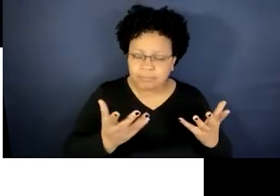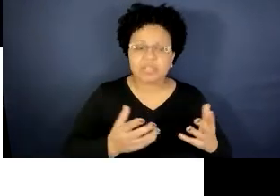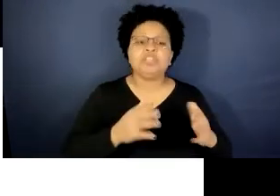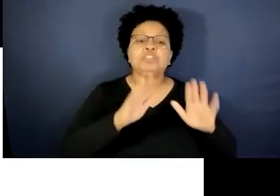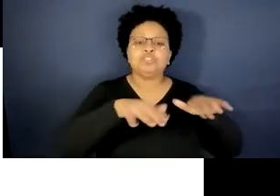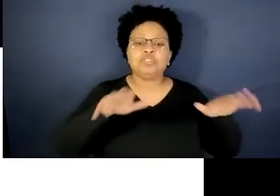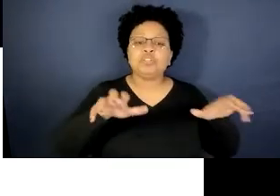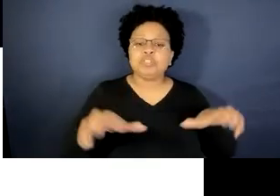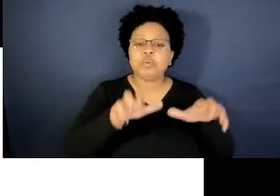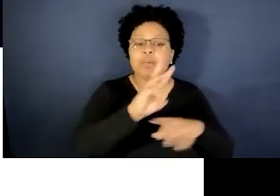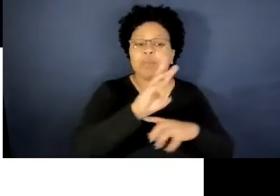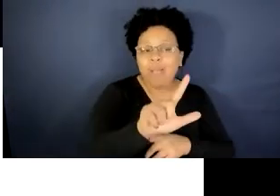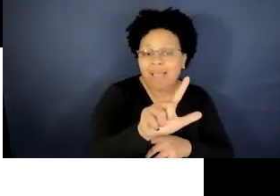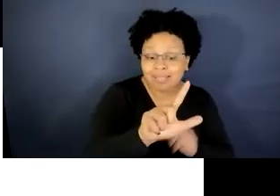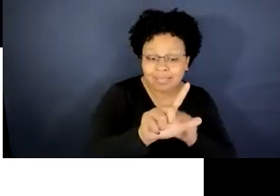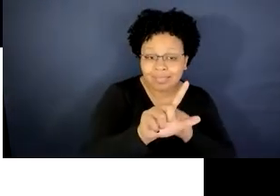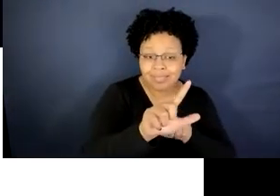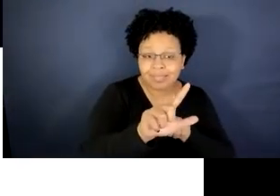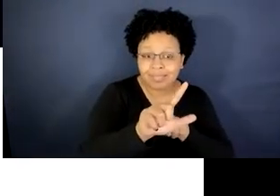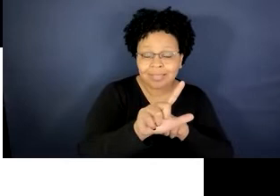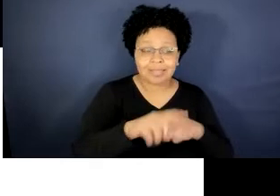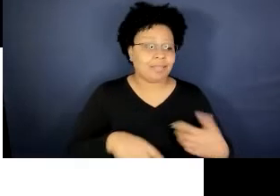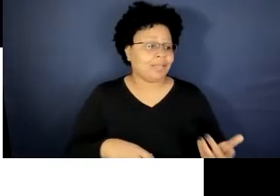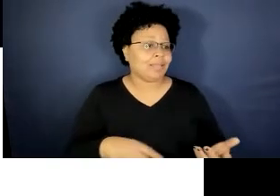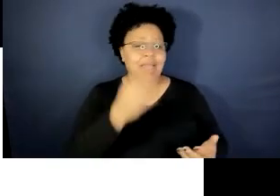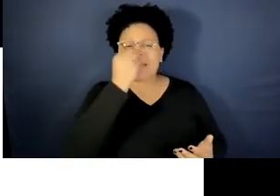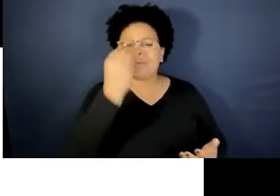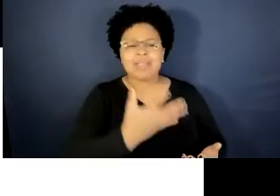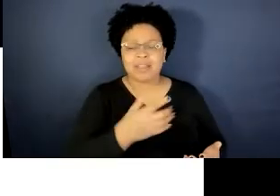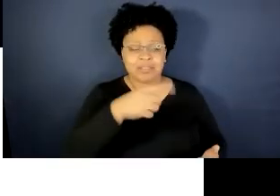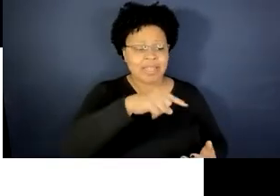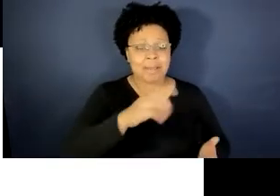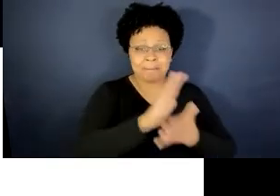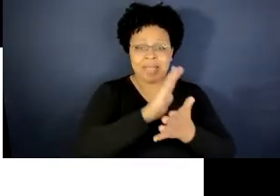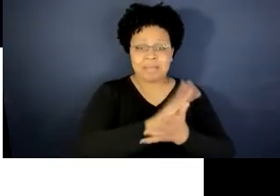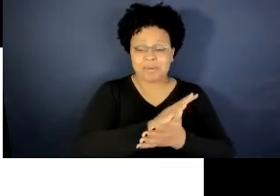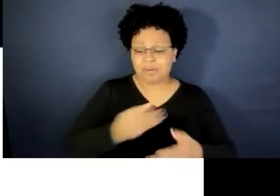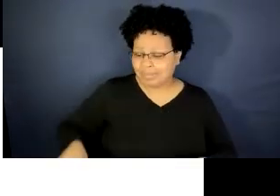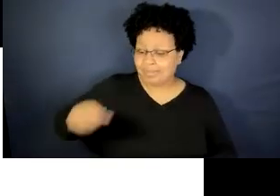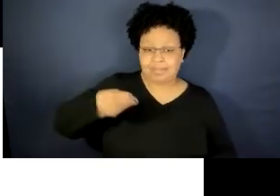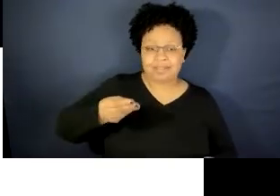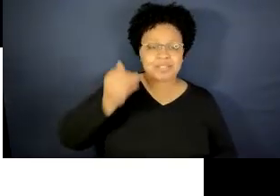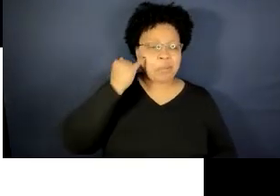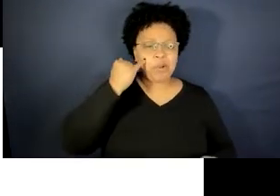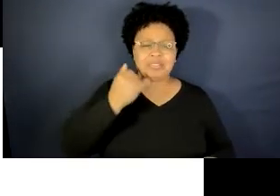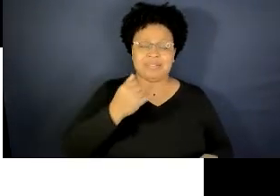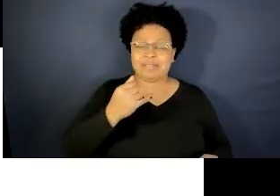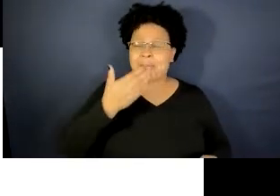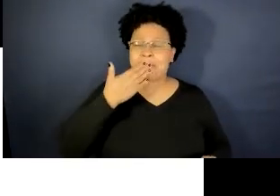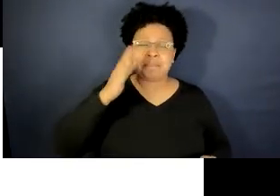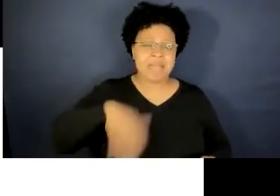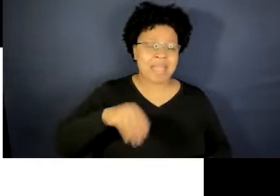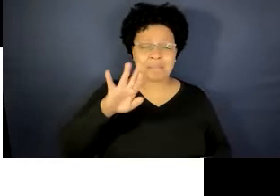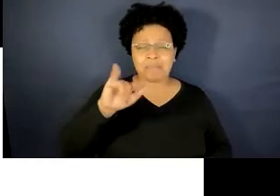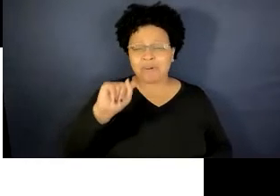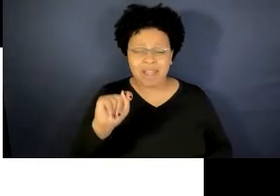their families to know how well they were doing. I don't care if they pick up a piece of paper and there were hellions all day, but they pick up a little piece of paper. I